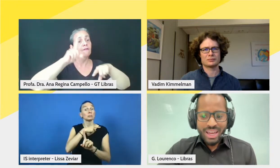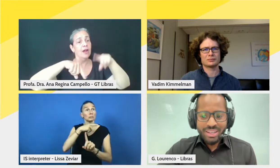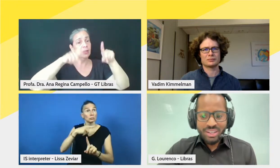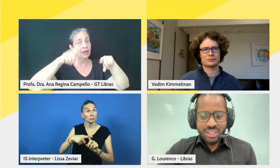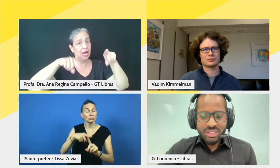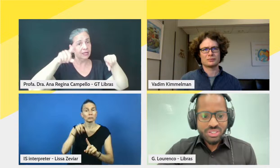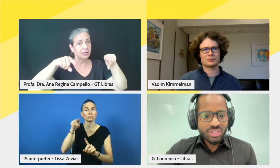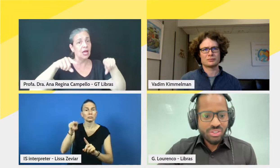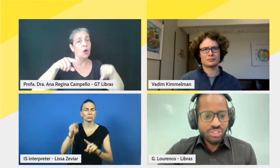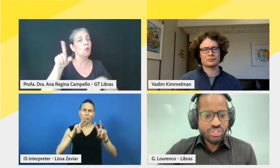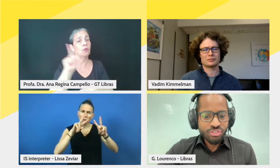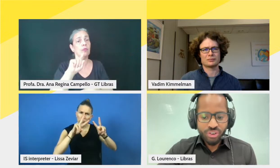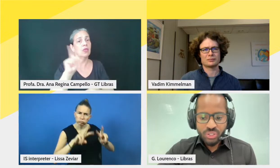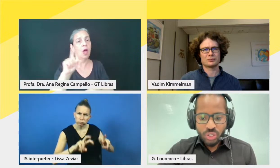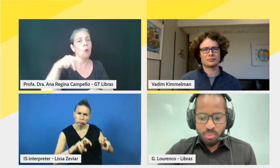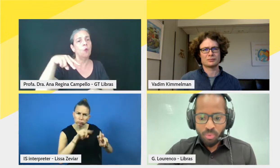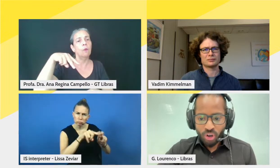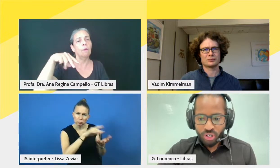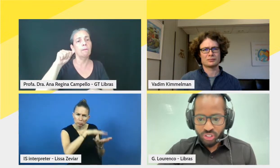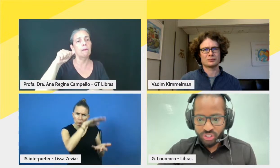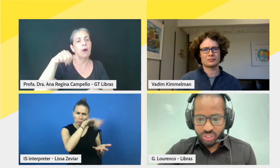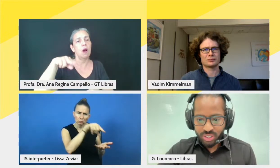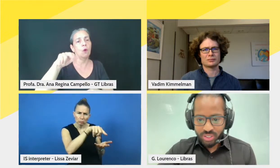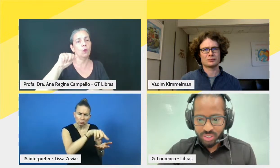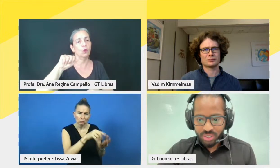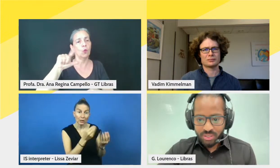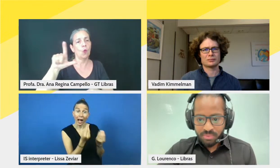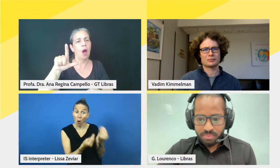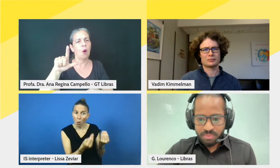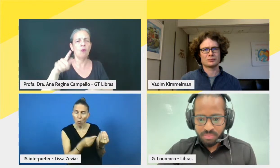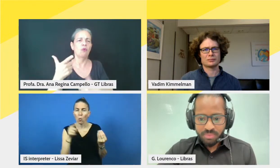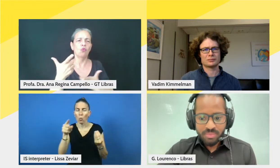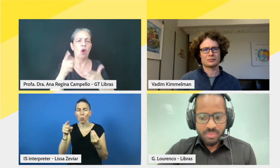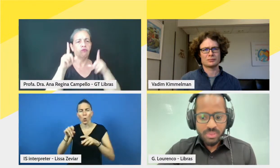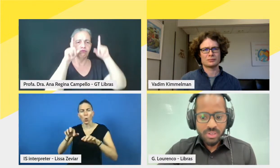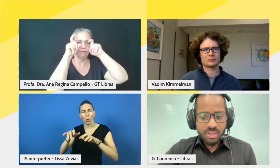to analyze these different markers.